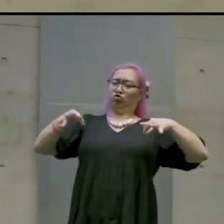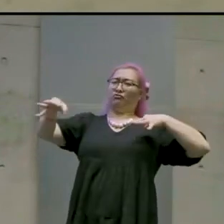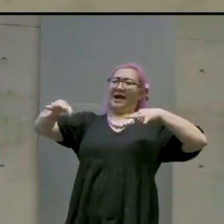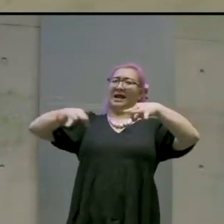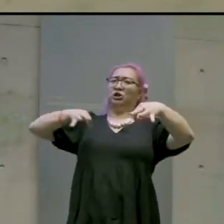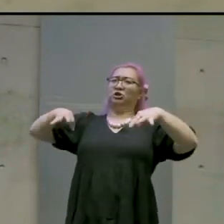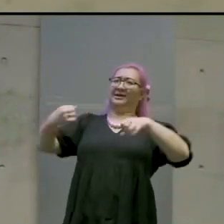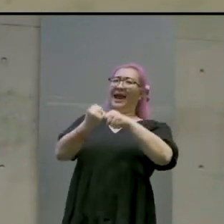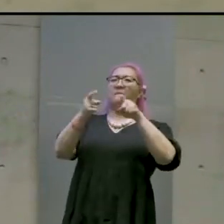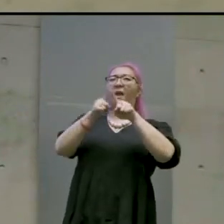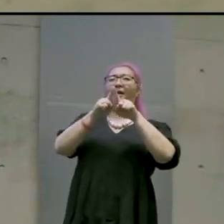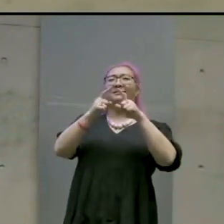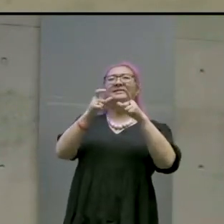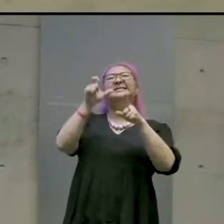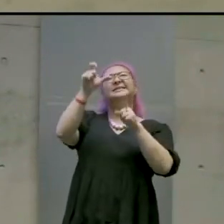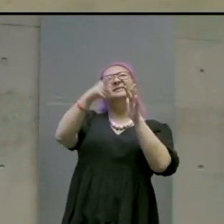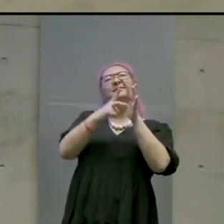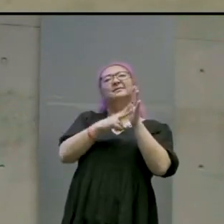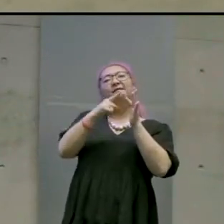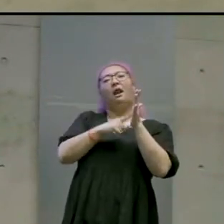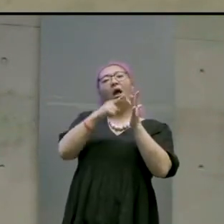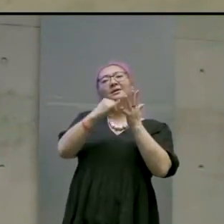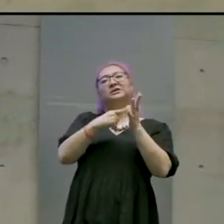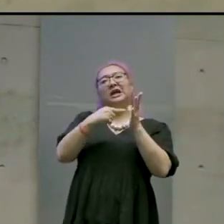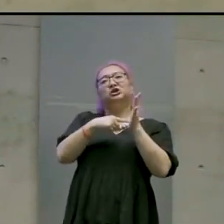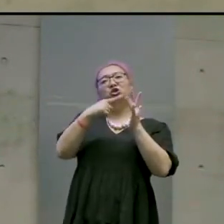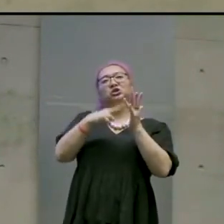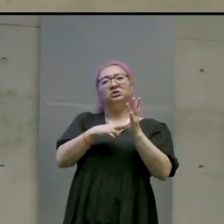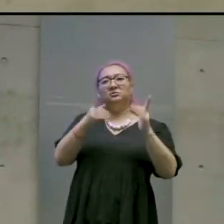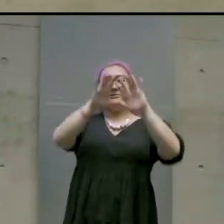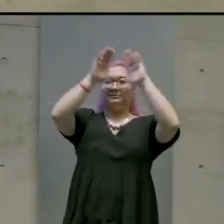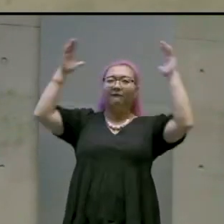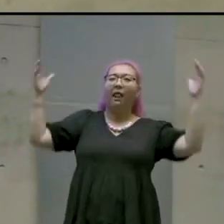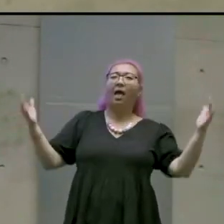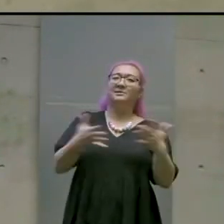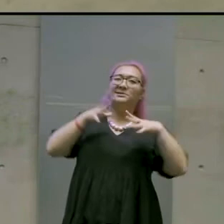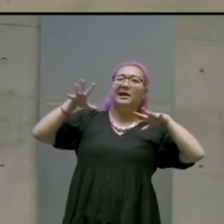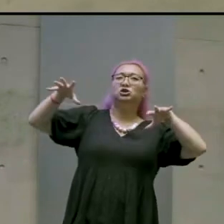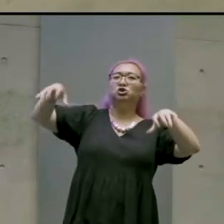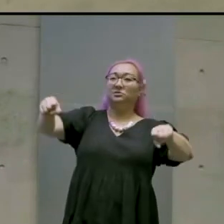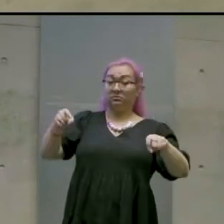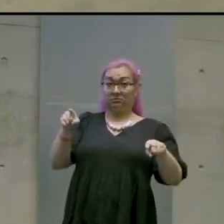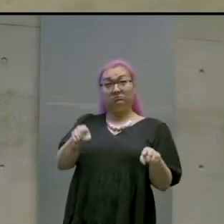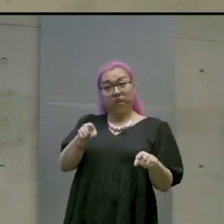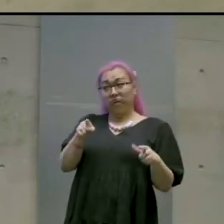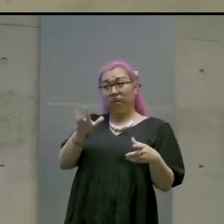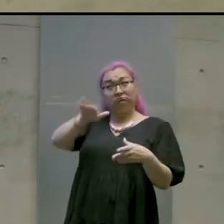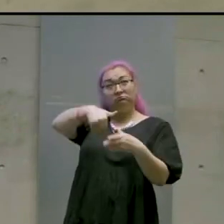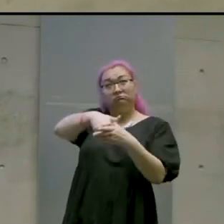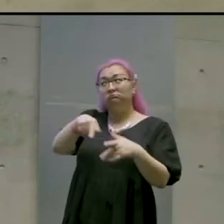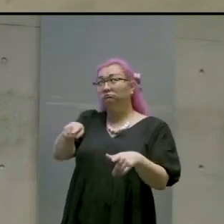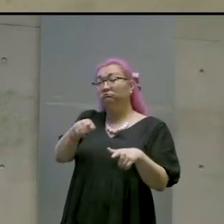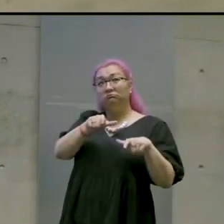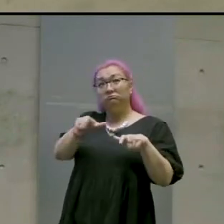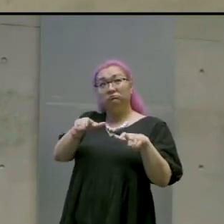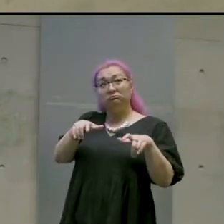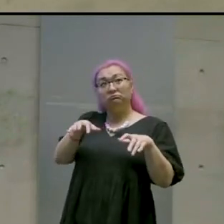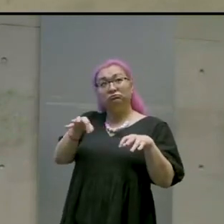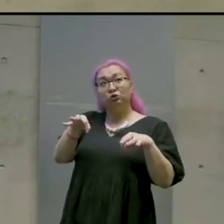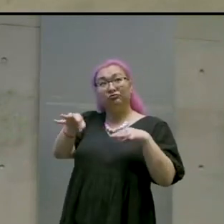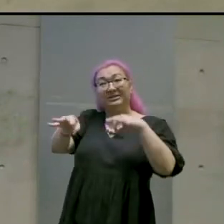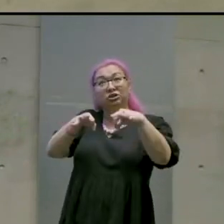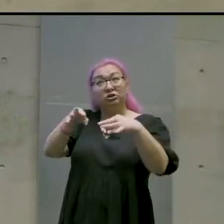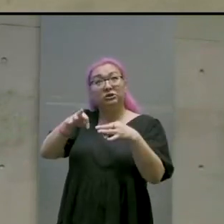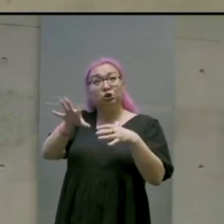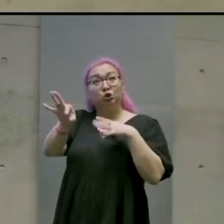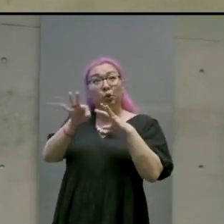like that? That's a really interesting. You know, I loved. Can you say that again? It's a dialogue between the player and the designer.